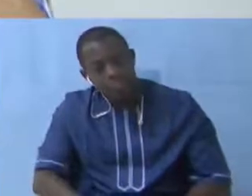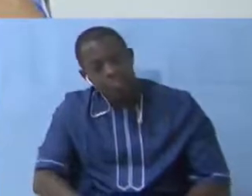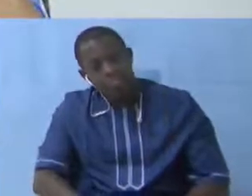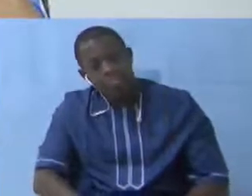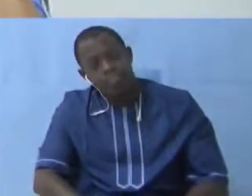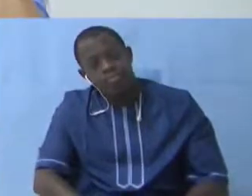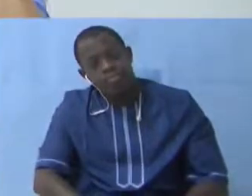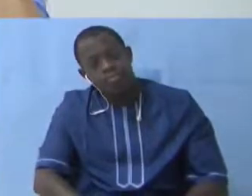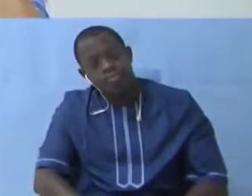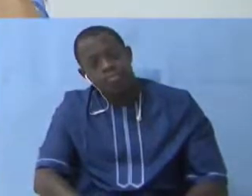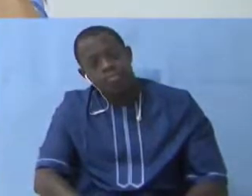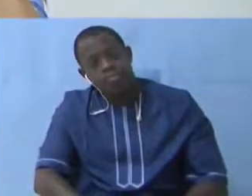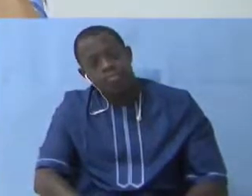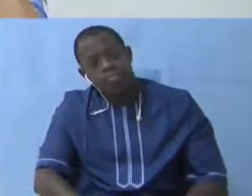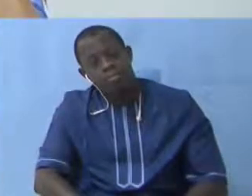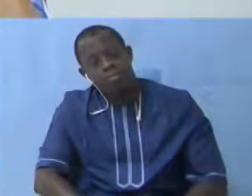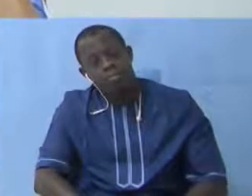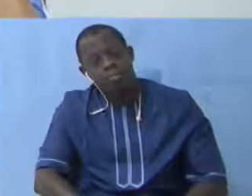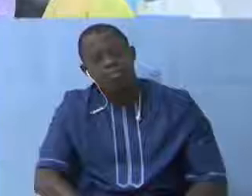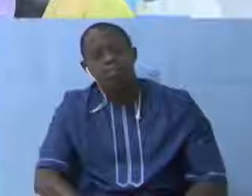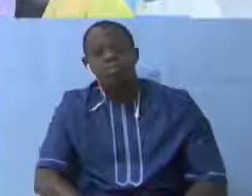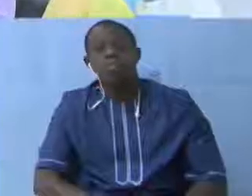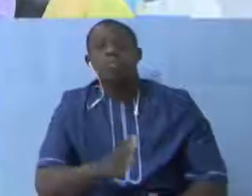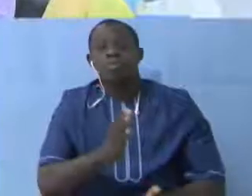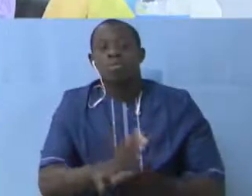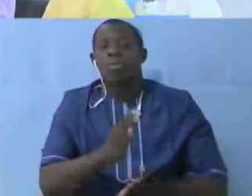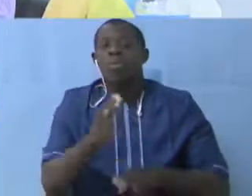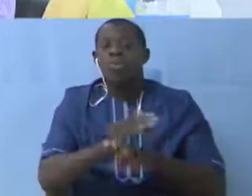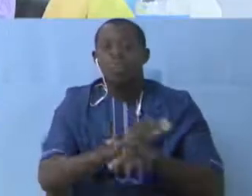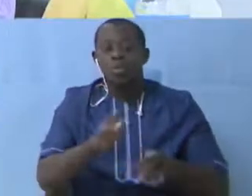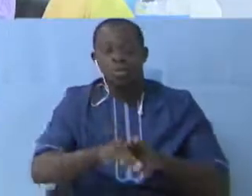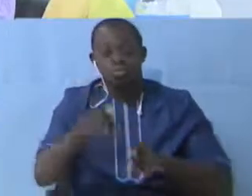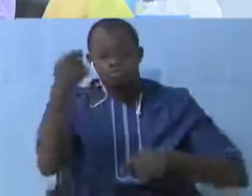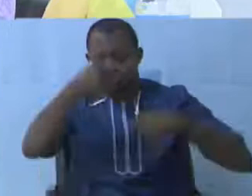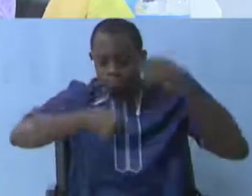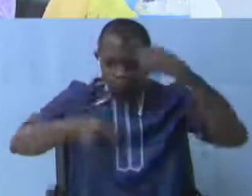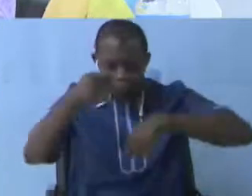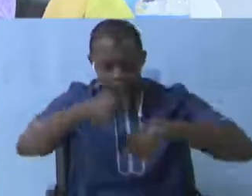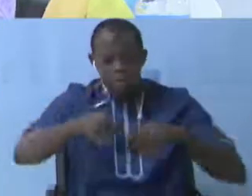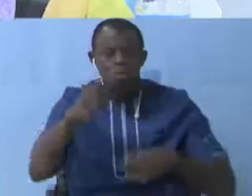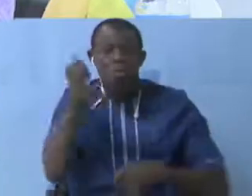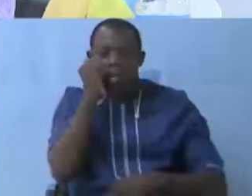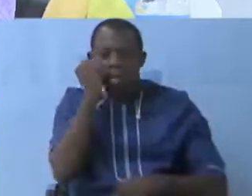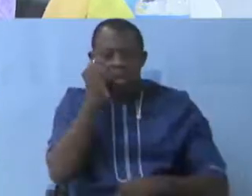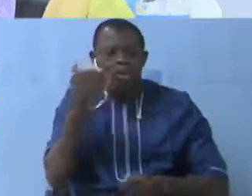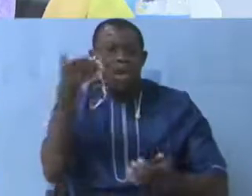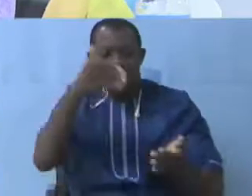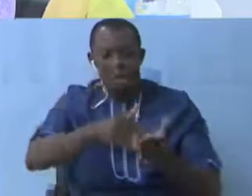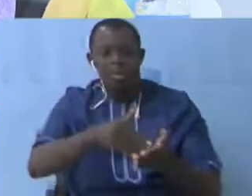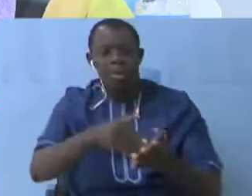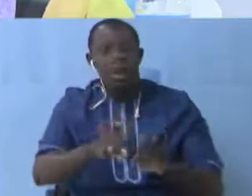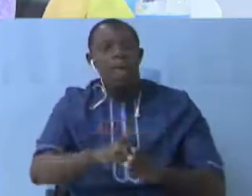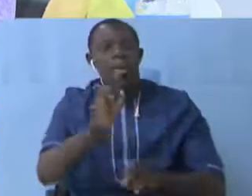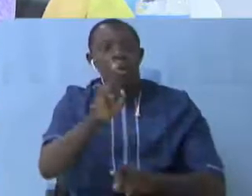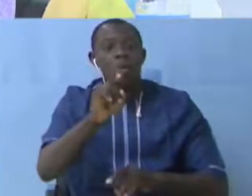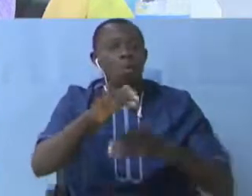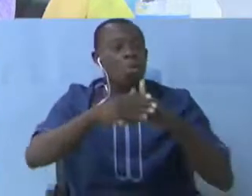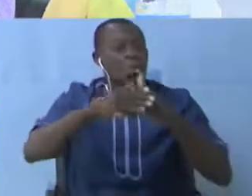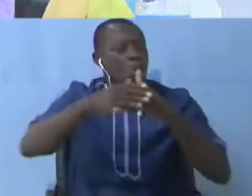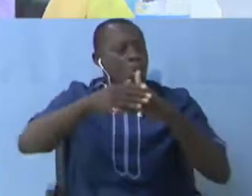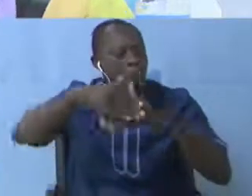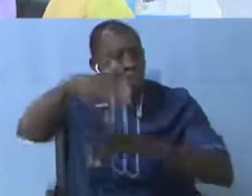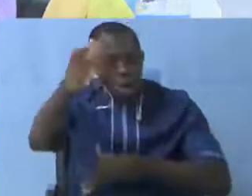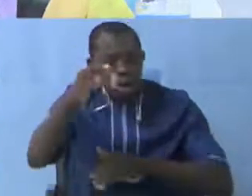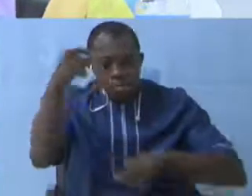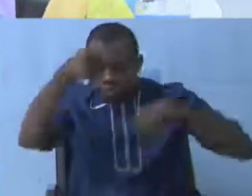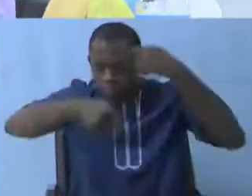Yeah, so of course contributions will always come, I guess. But at least the significant chunk was